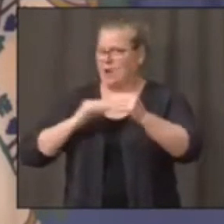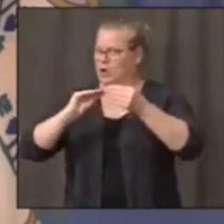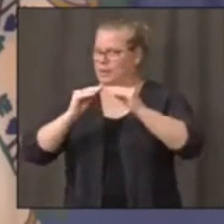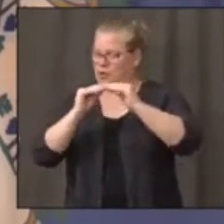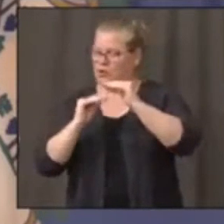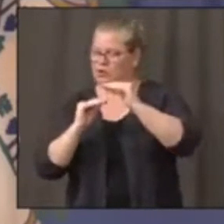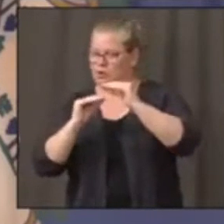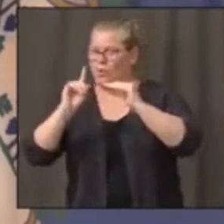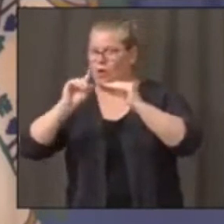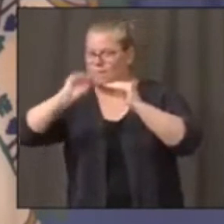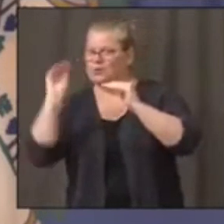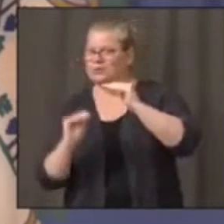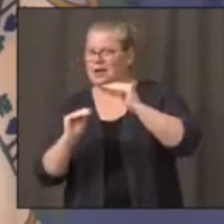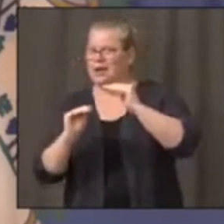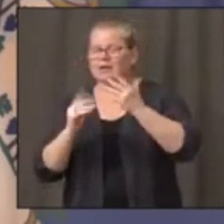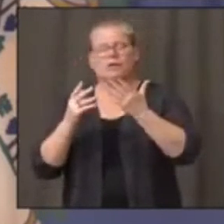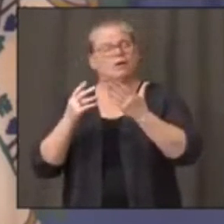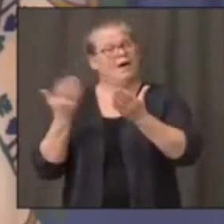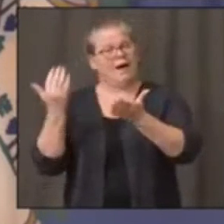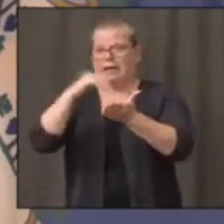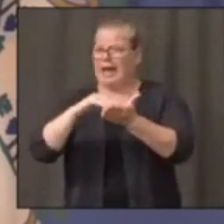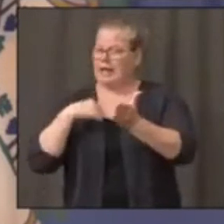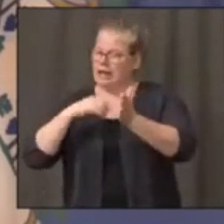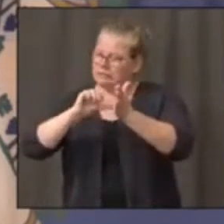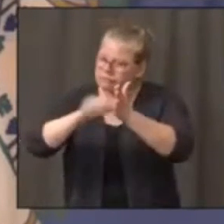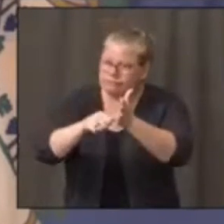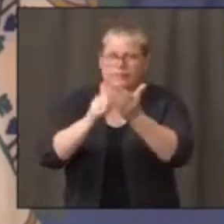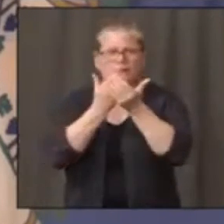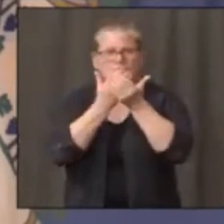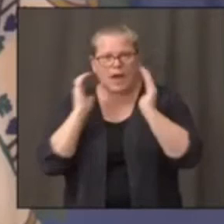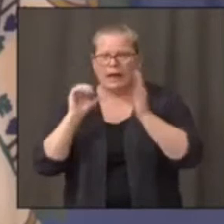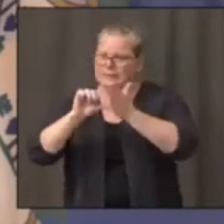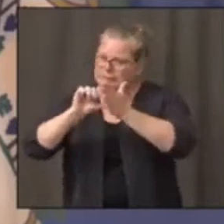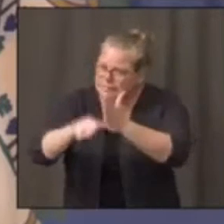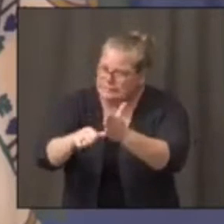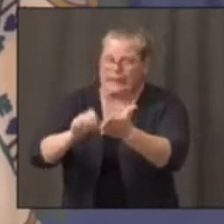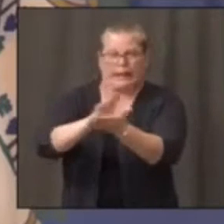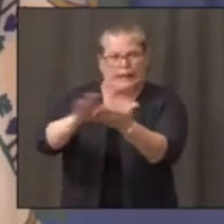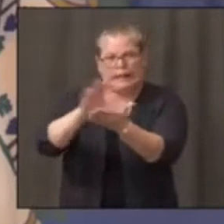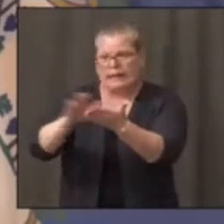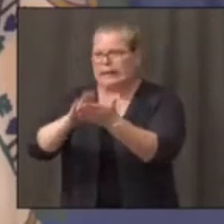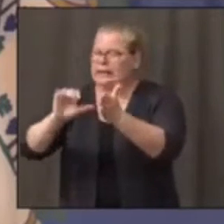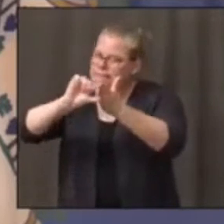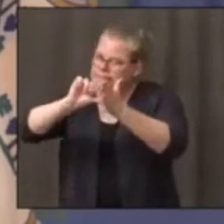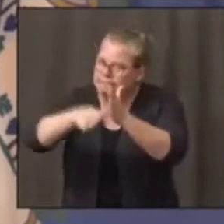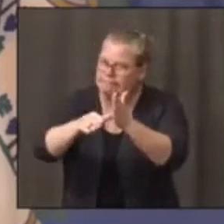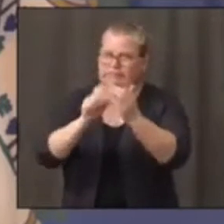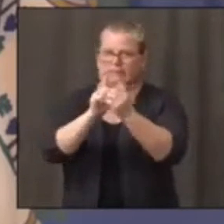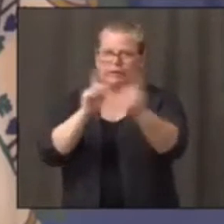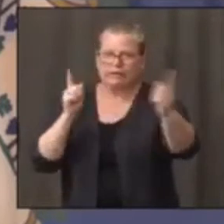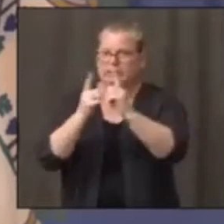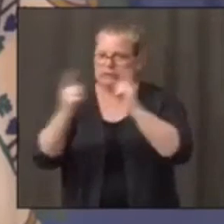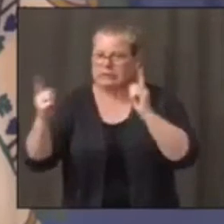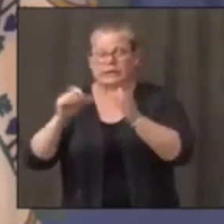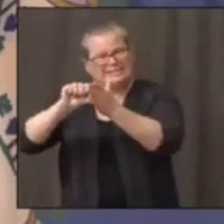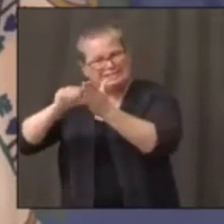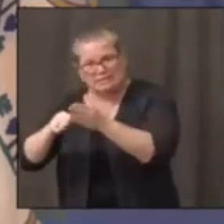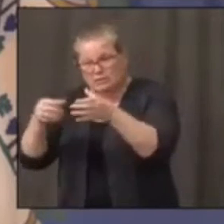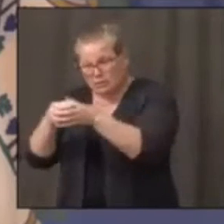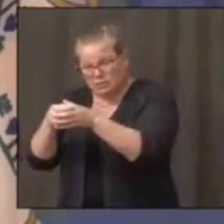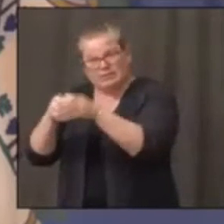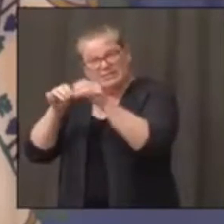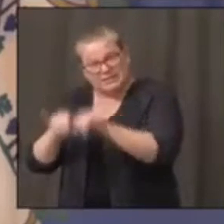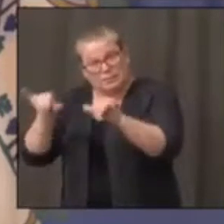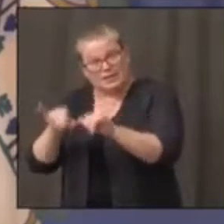you need when it comes to masks, when it comes to disinfecting, when it comes to social distancing, when it comes to cohorting, to make sure that